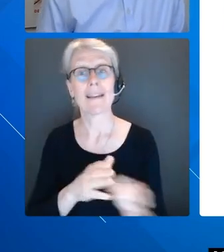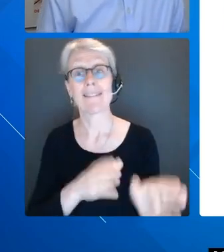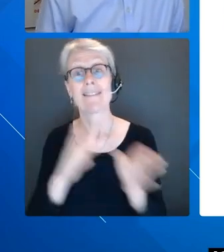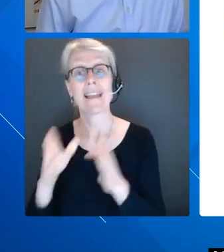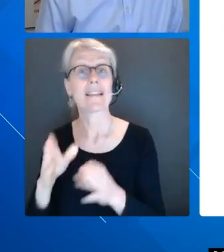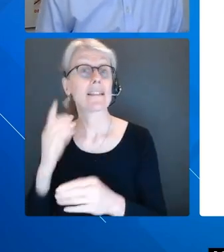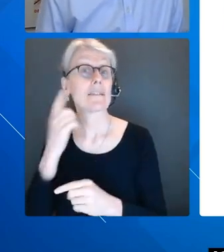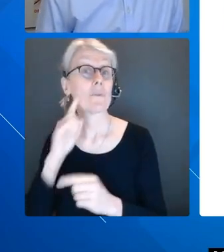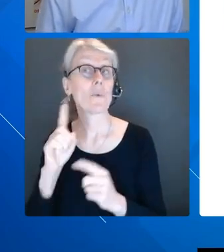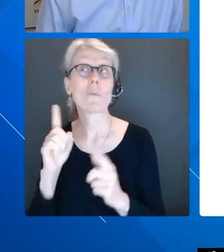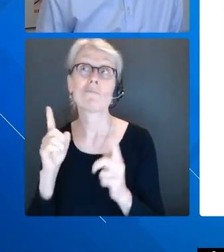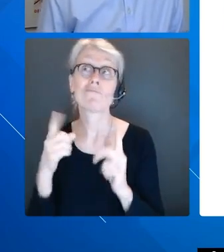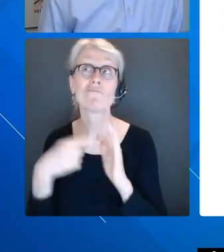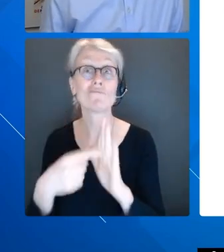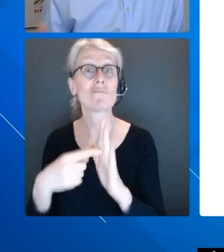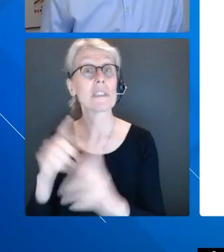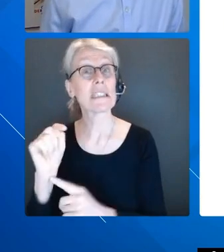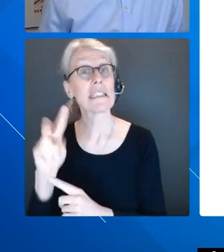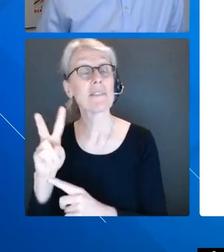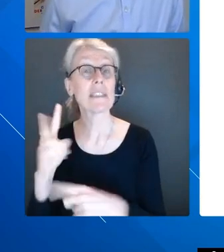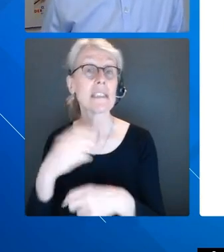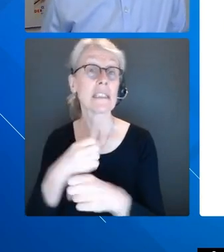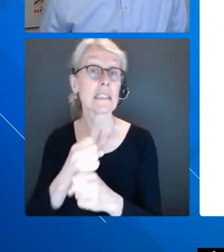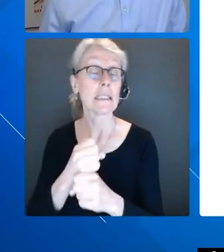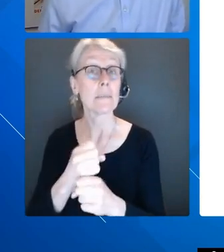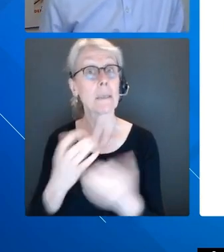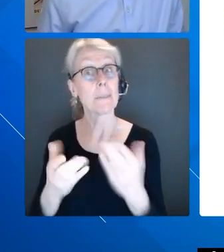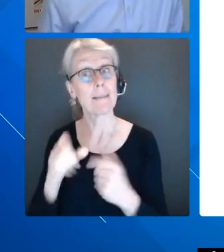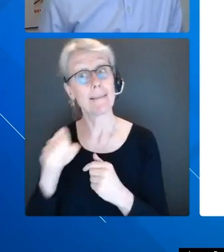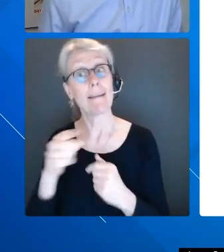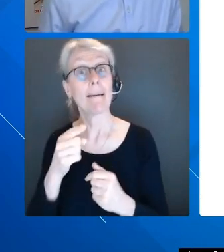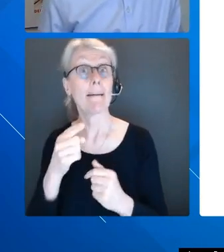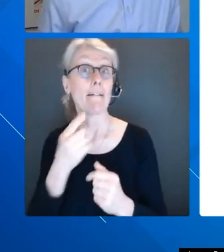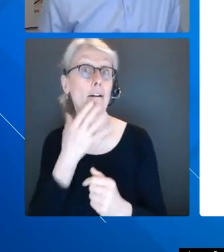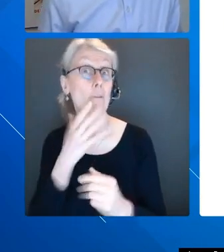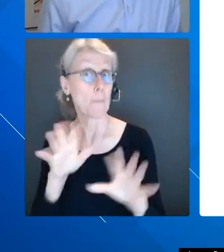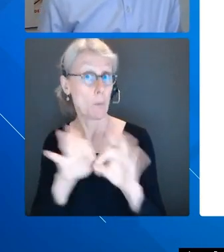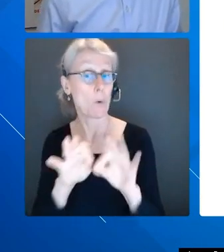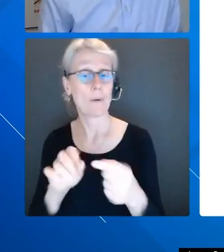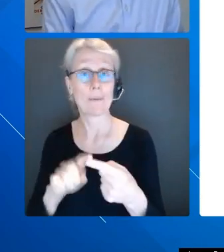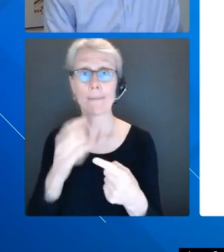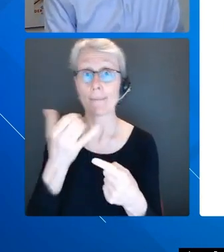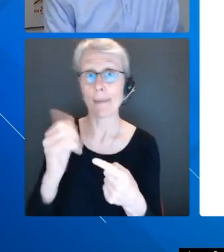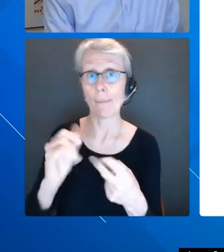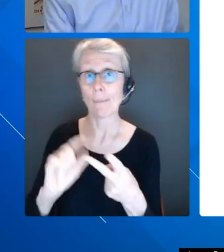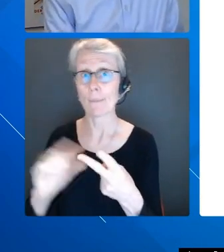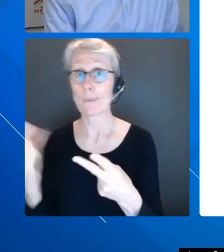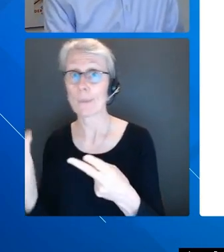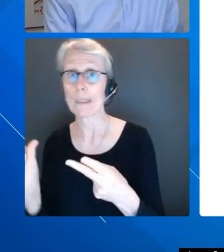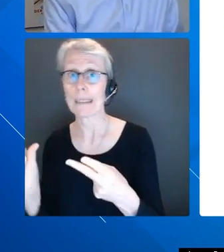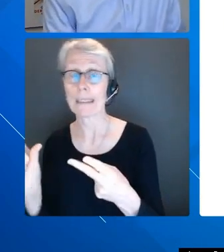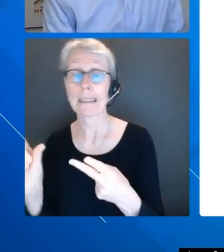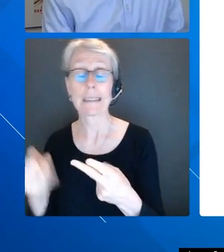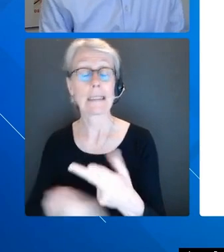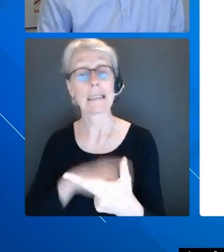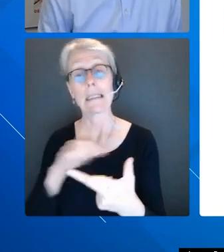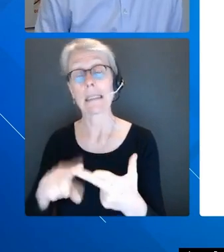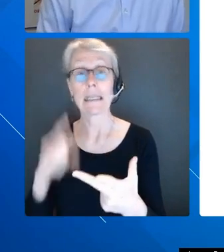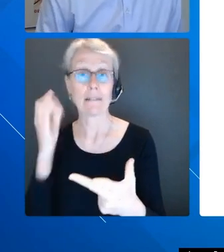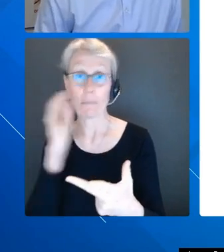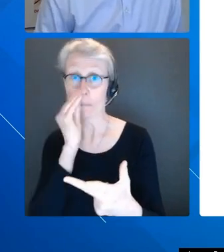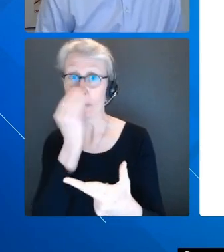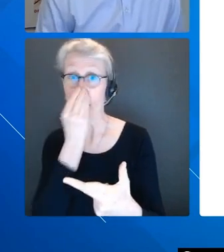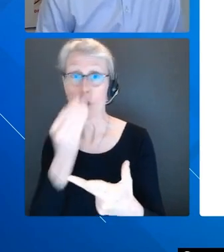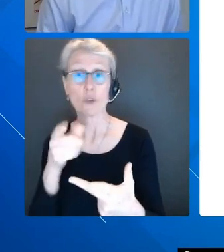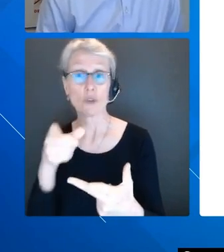manufacturer site, I'd need to know about maybe the vibrant colors of yellow and green. And if it was just used because it was pretty, no alt